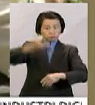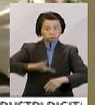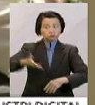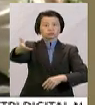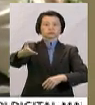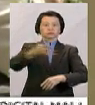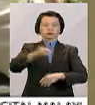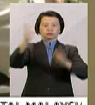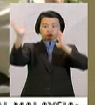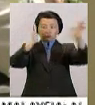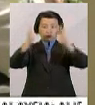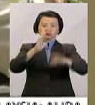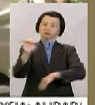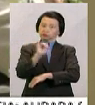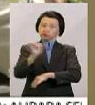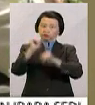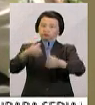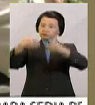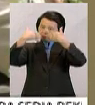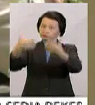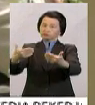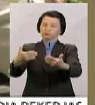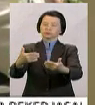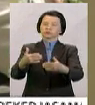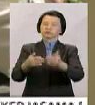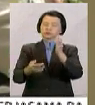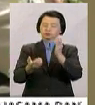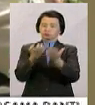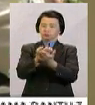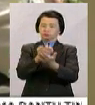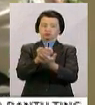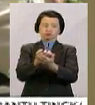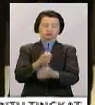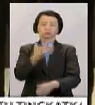so that Malaysia too can benefit from this modern technology. Thank you.